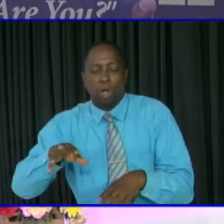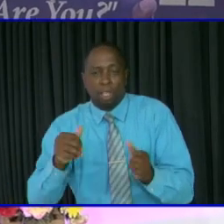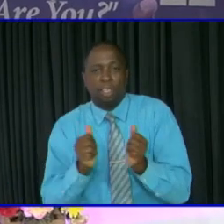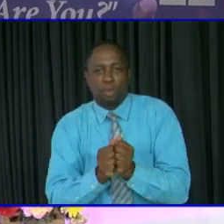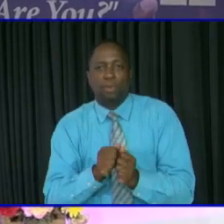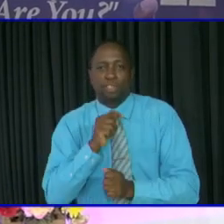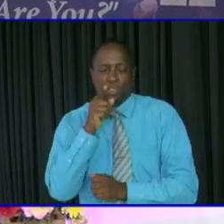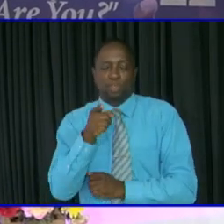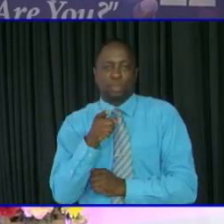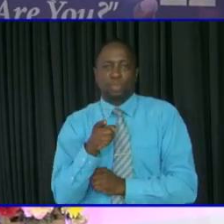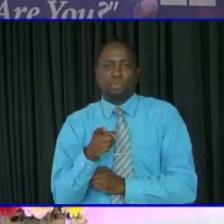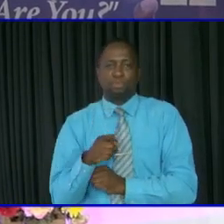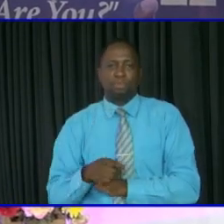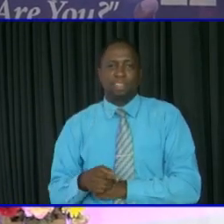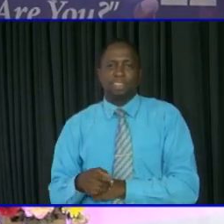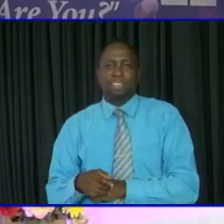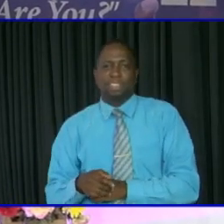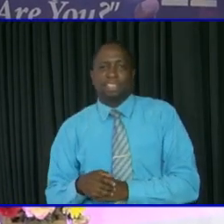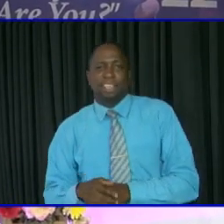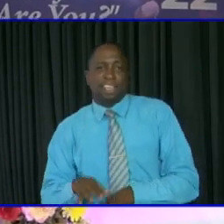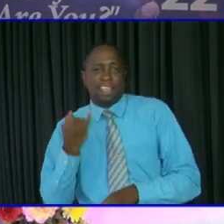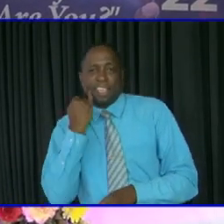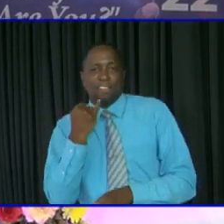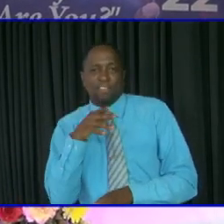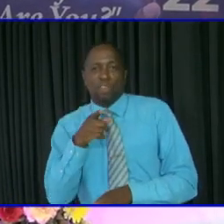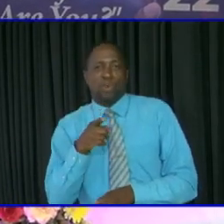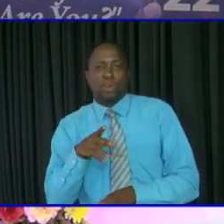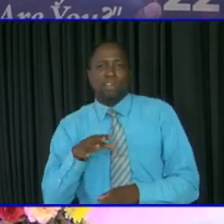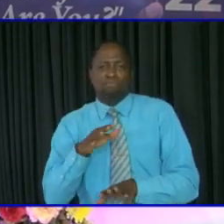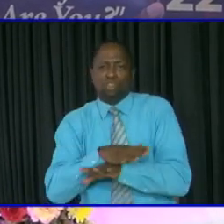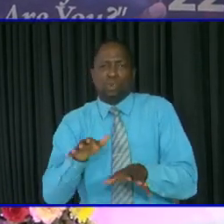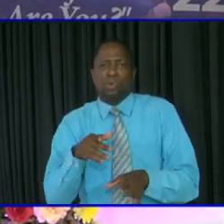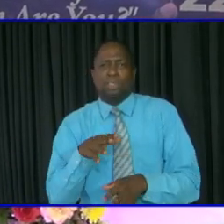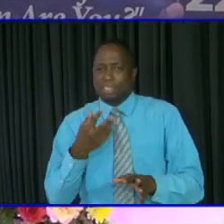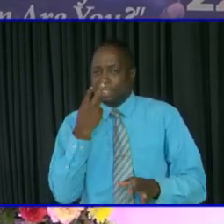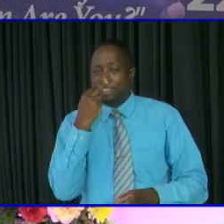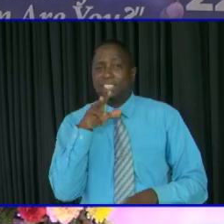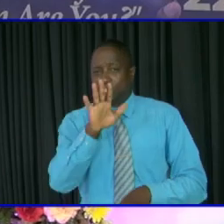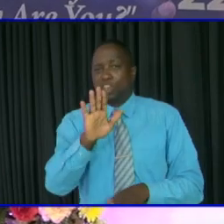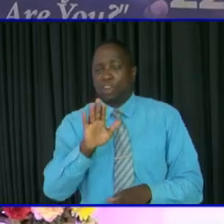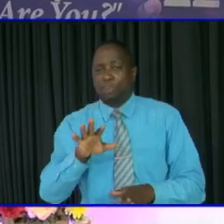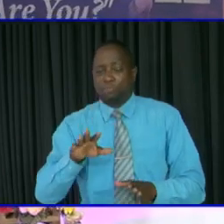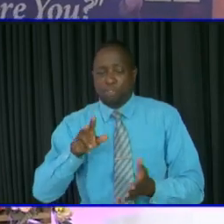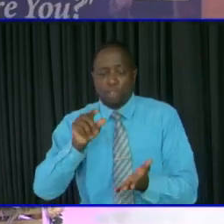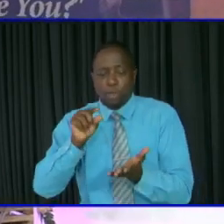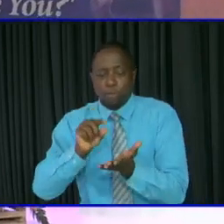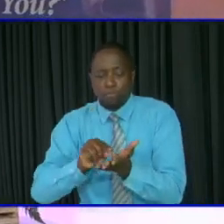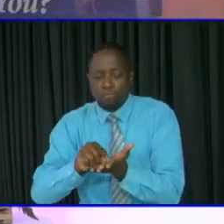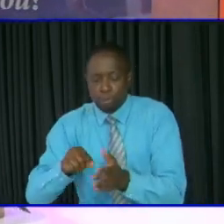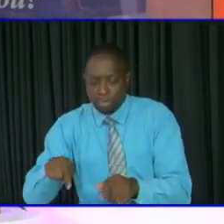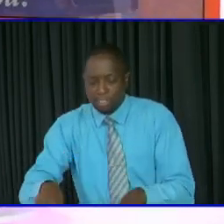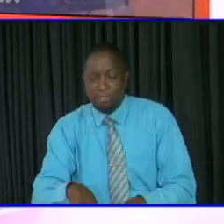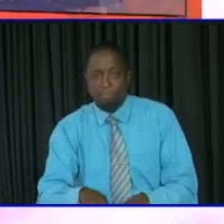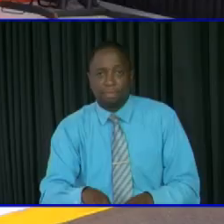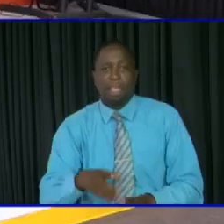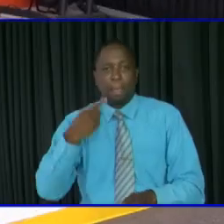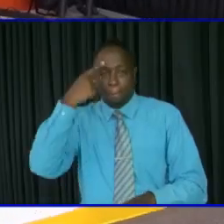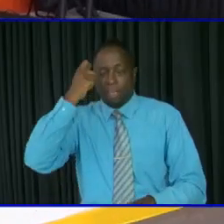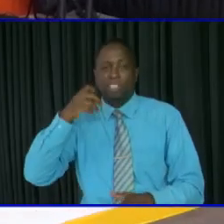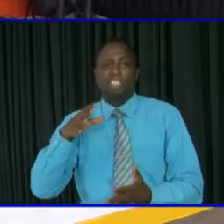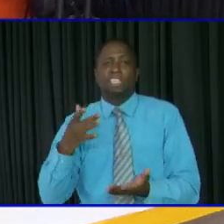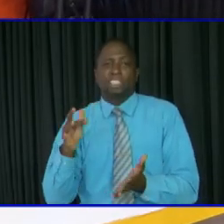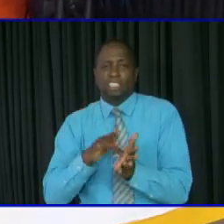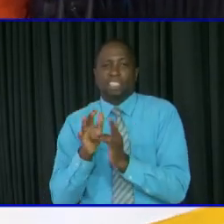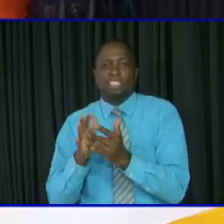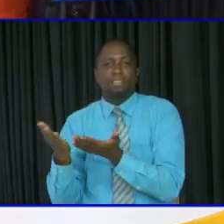of footprints. It is at that time that the Lord will carry you. I want you to be assured, my friend, that God